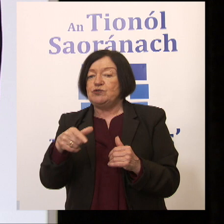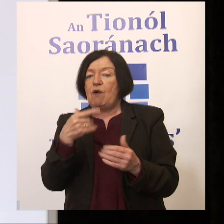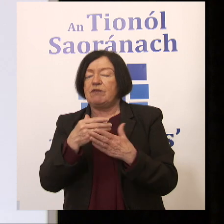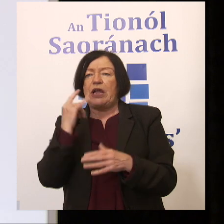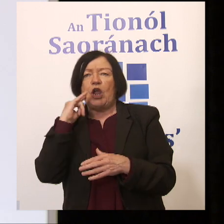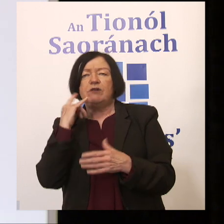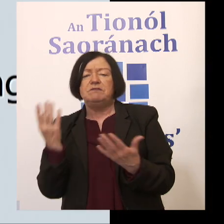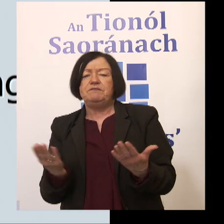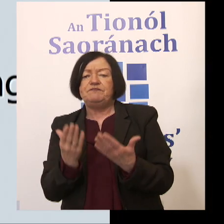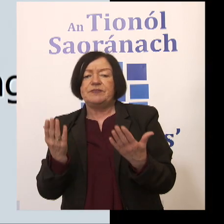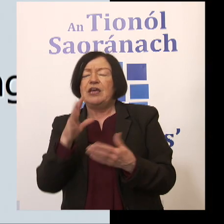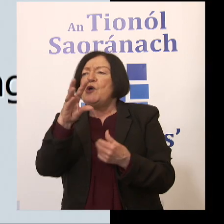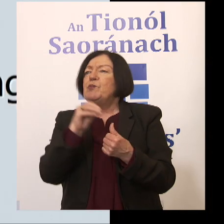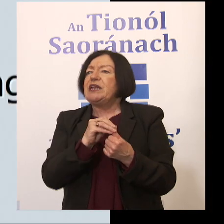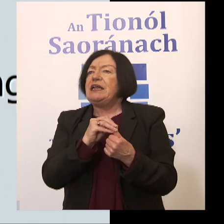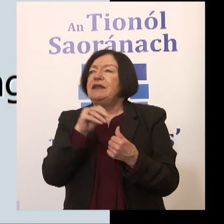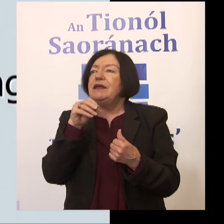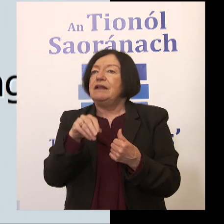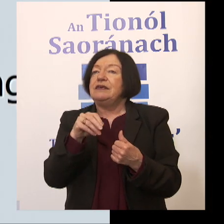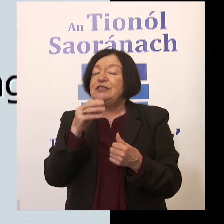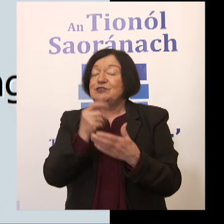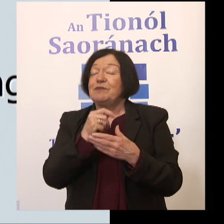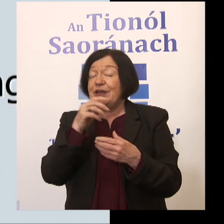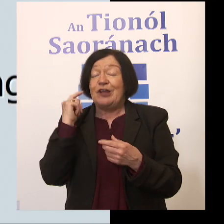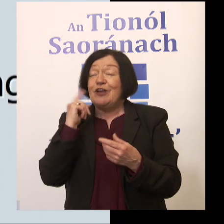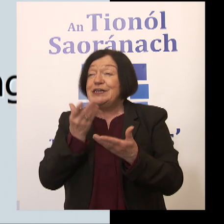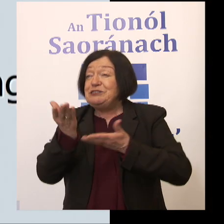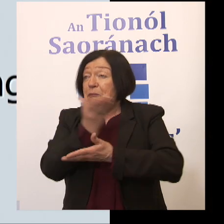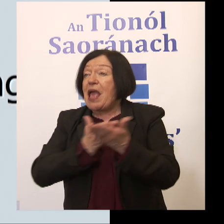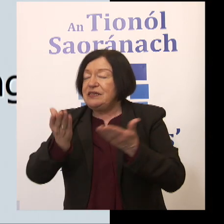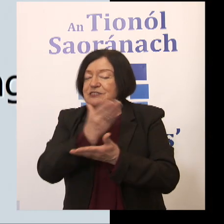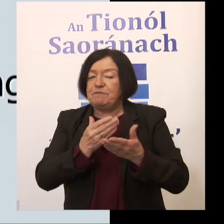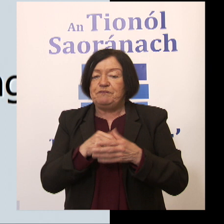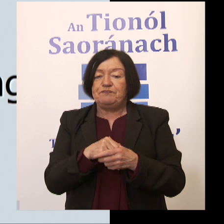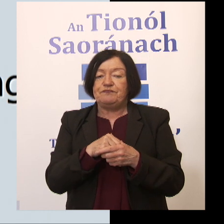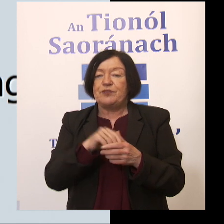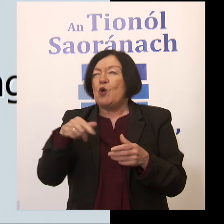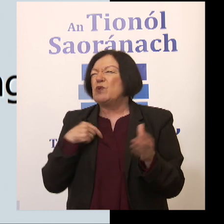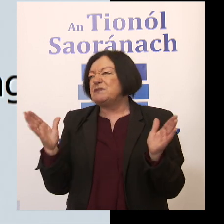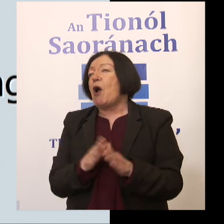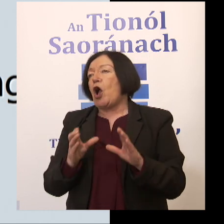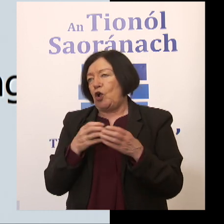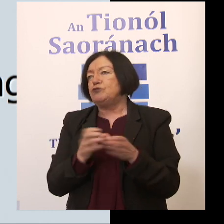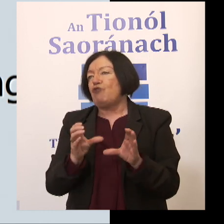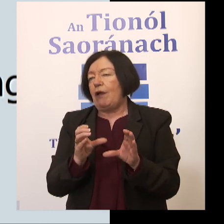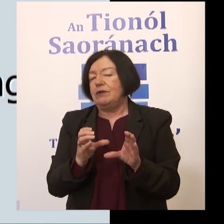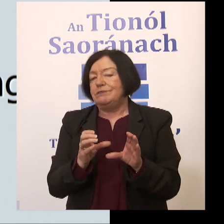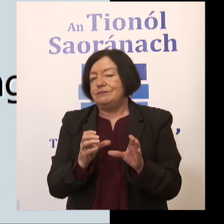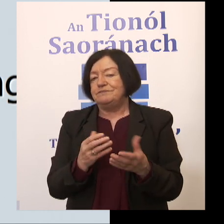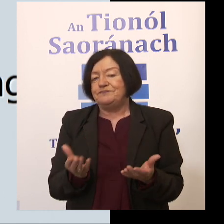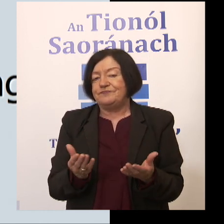hear, particularly maybe in the occasional Irish debates around this topic is, we're a small country, right?